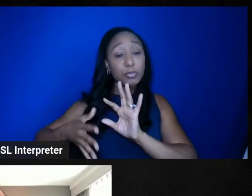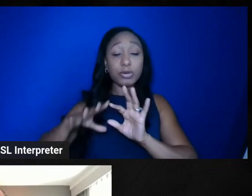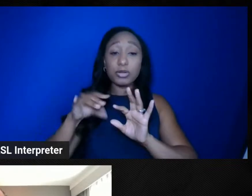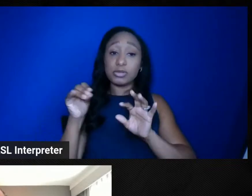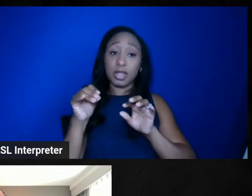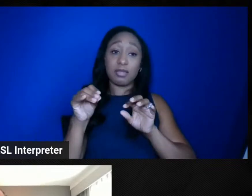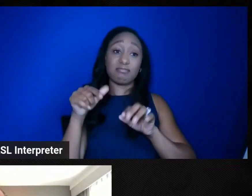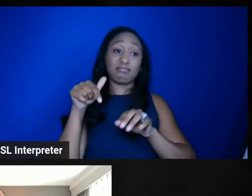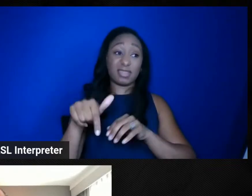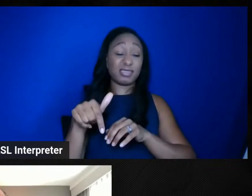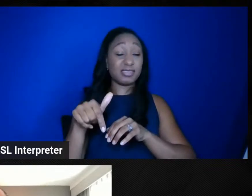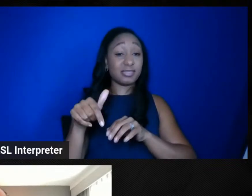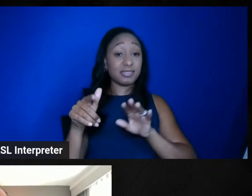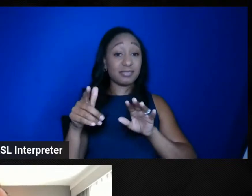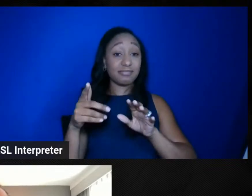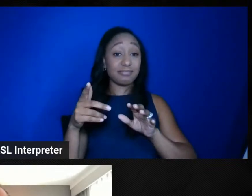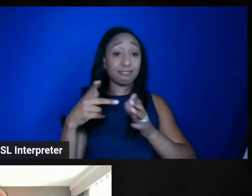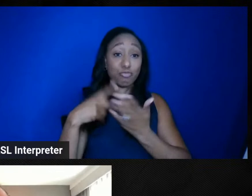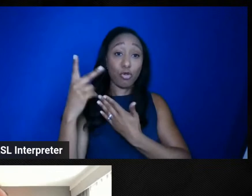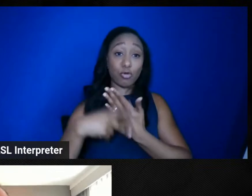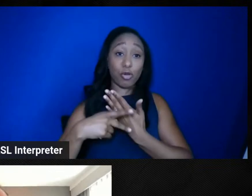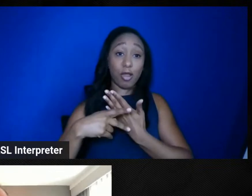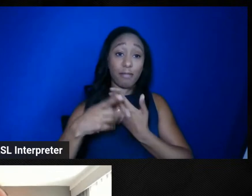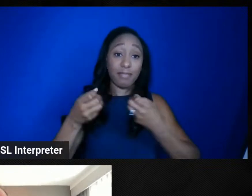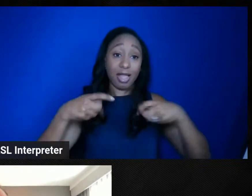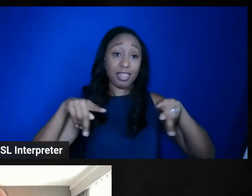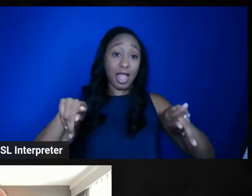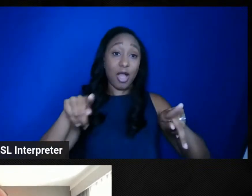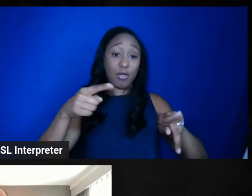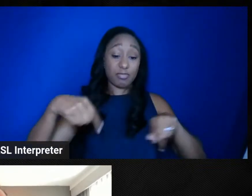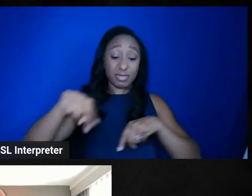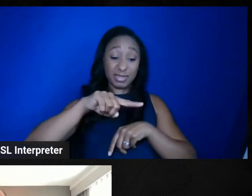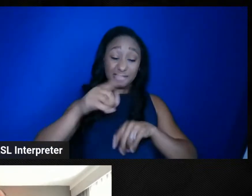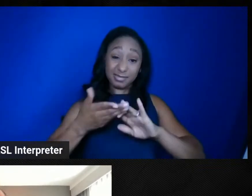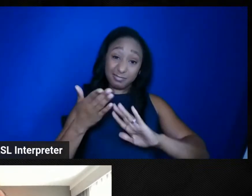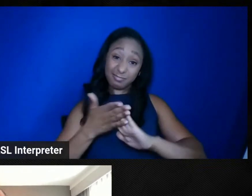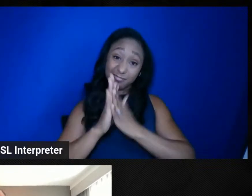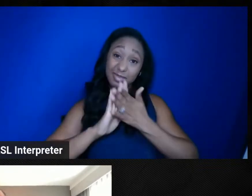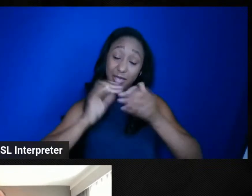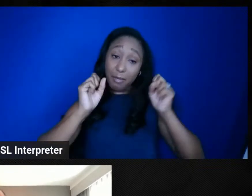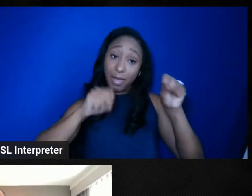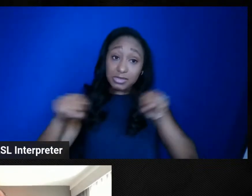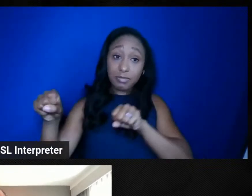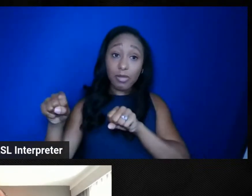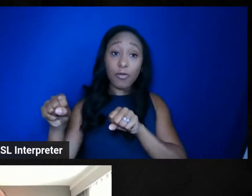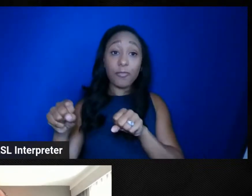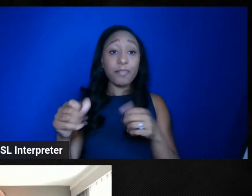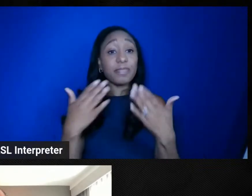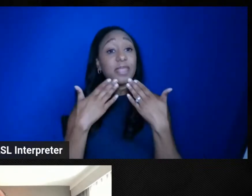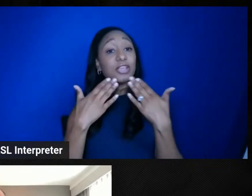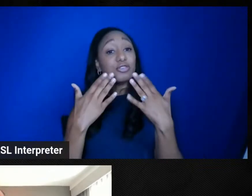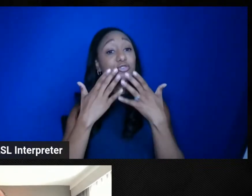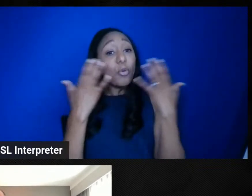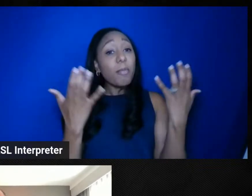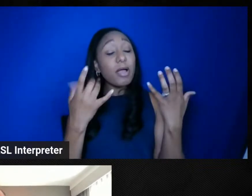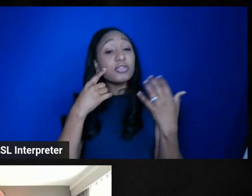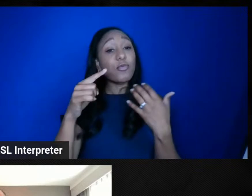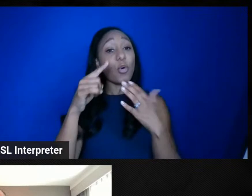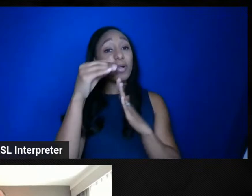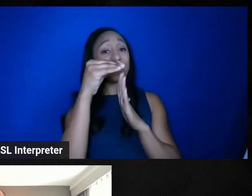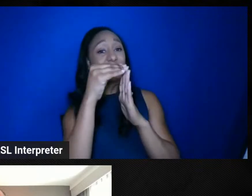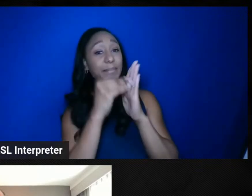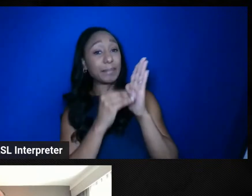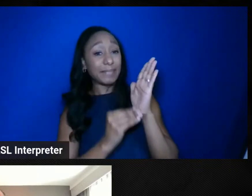allows these programs to be possible. Please take a moment to fill out the program survey at the end